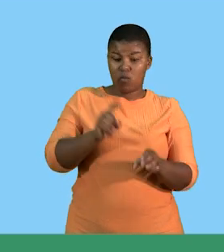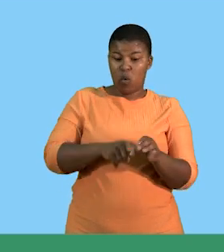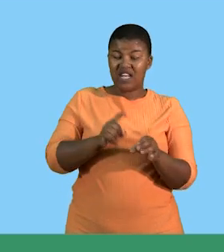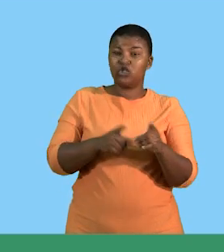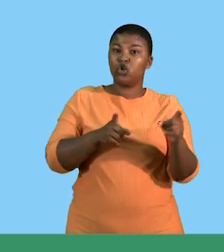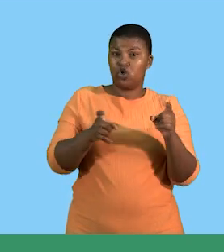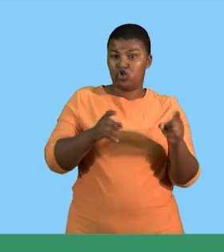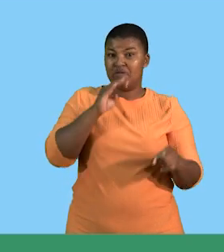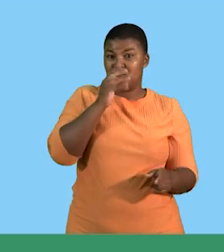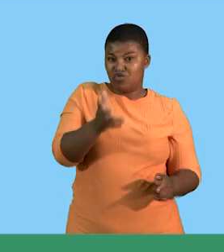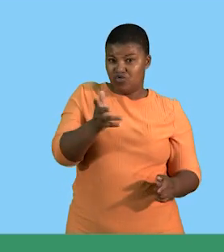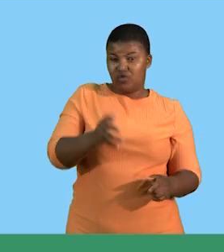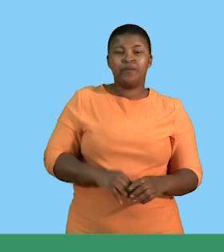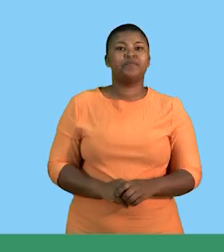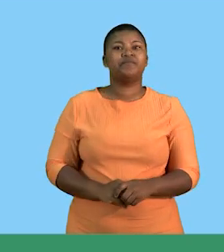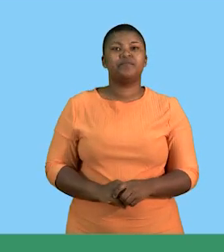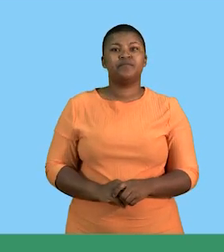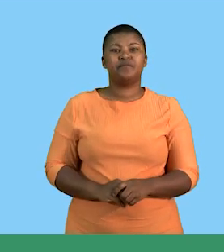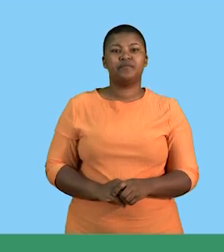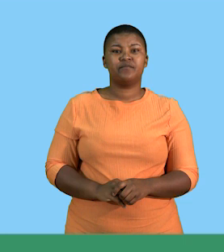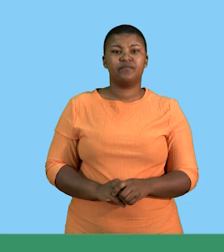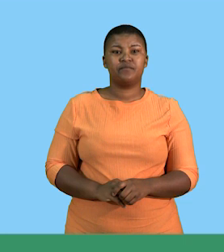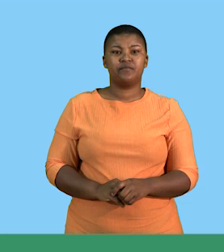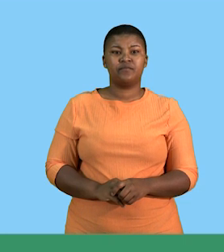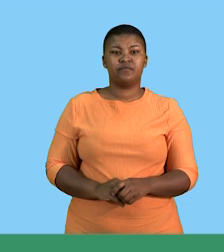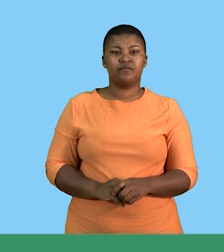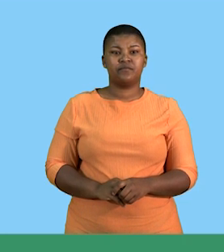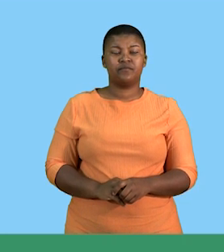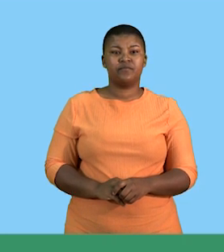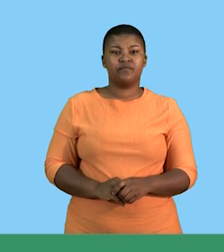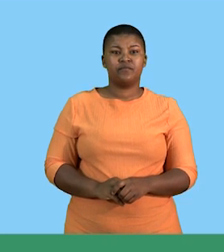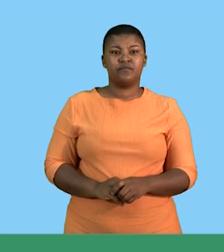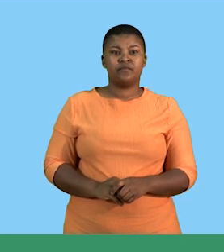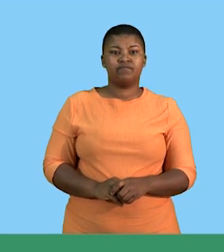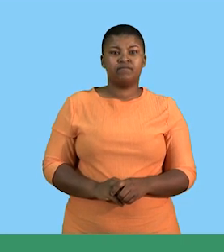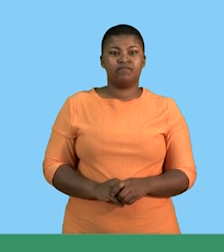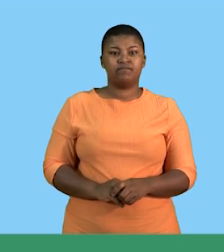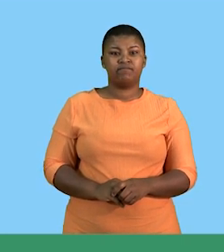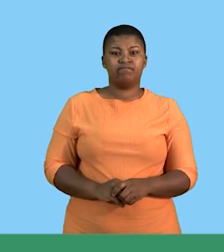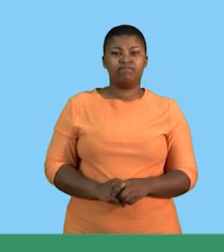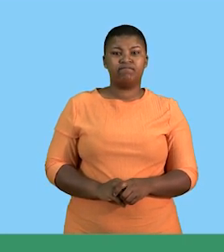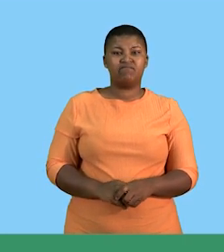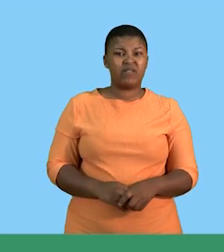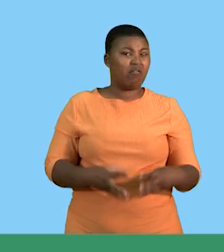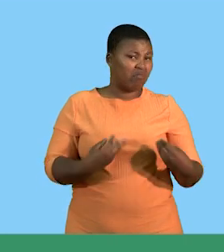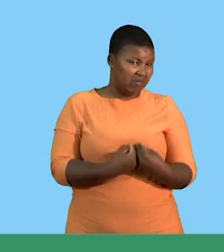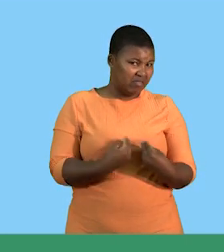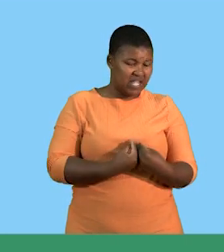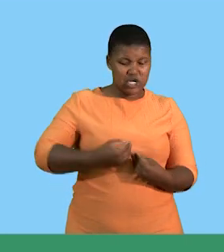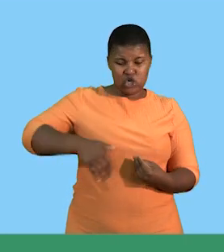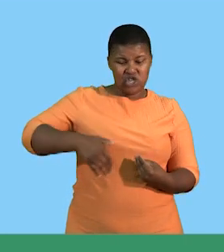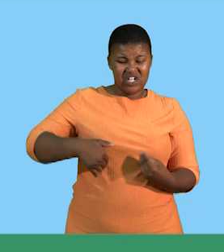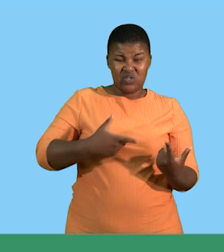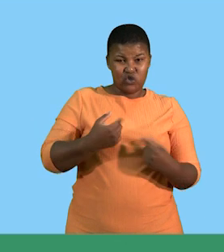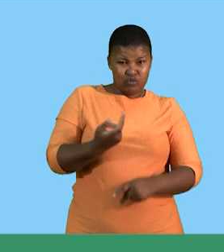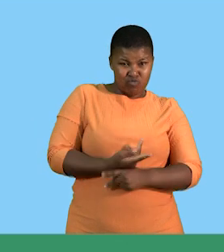quality control then means. So the last bullet here also refers to the raw materials and the